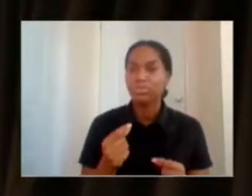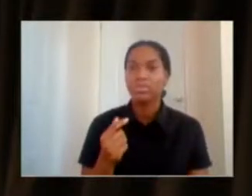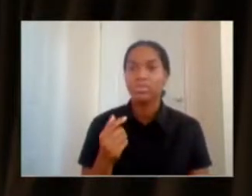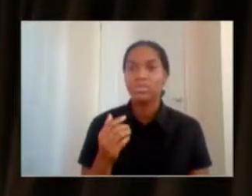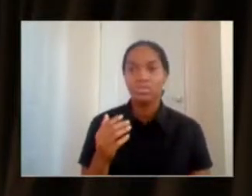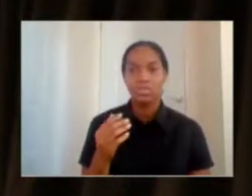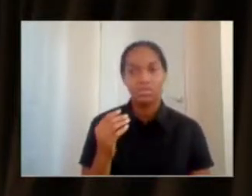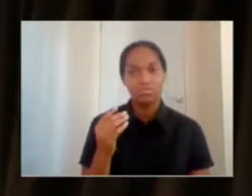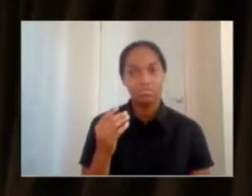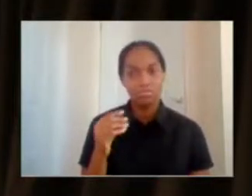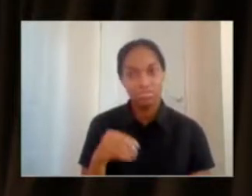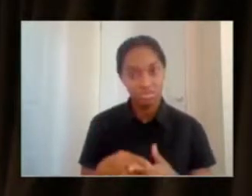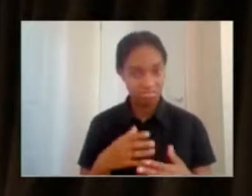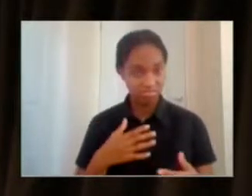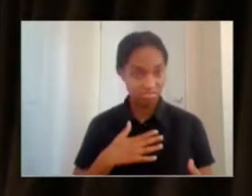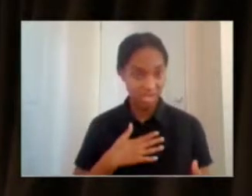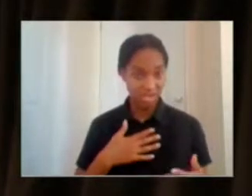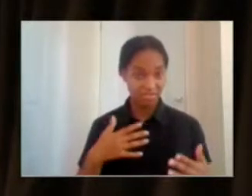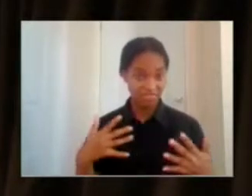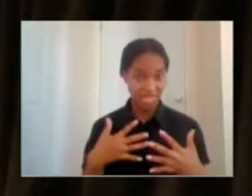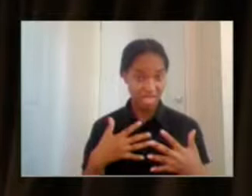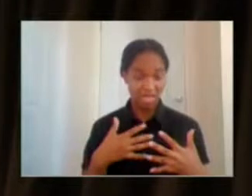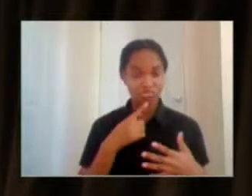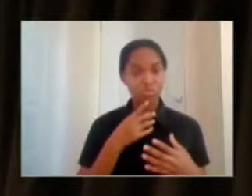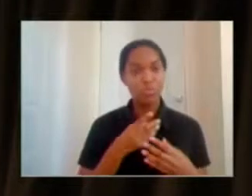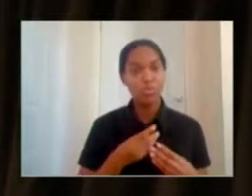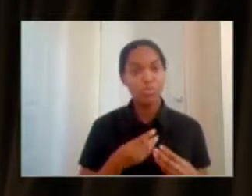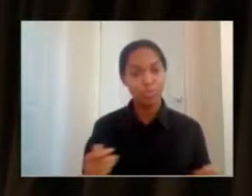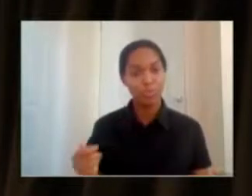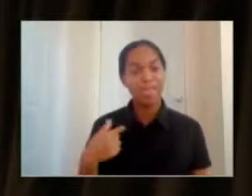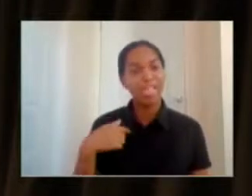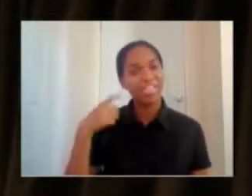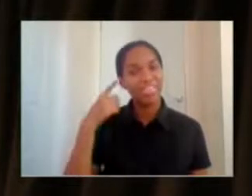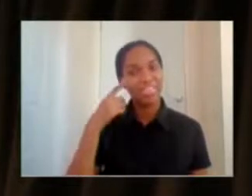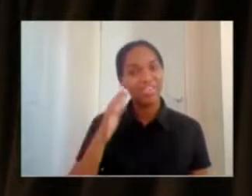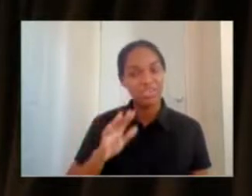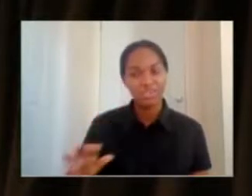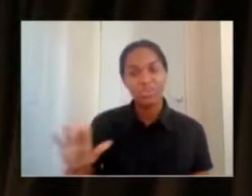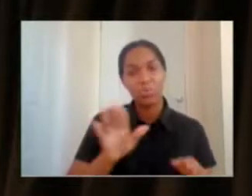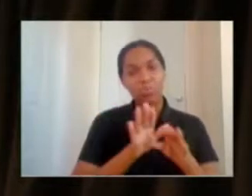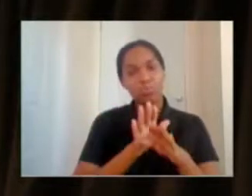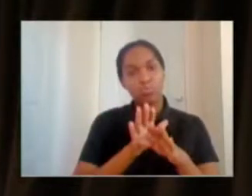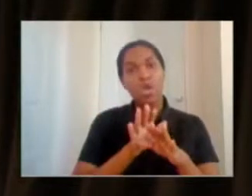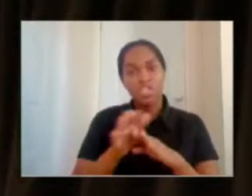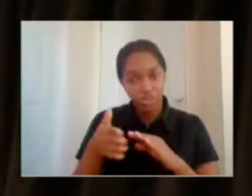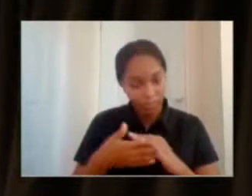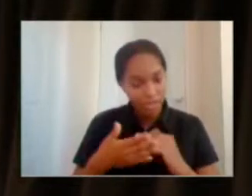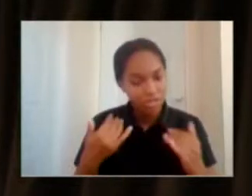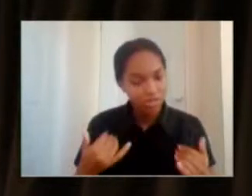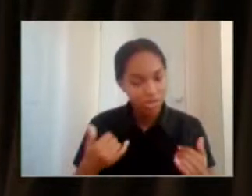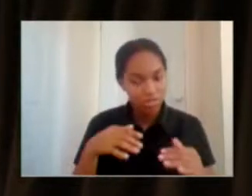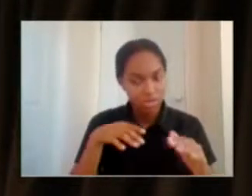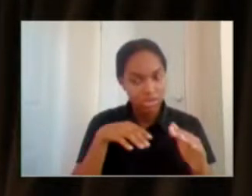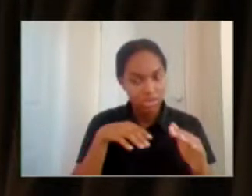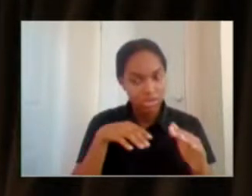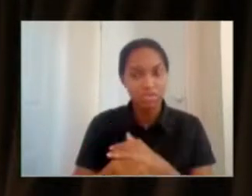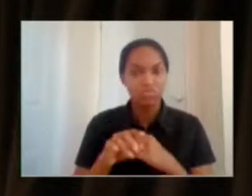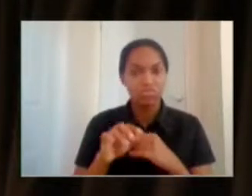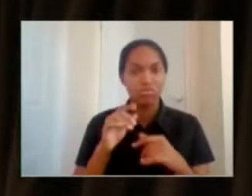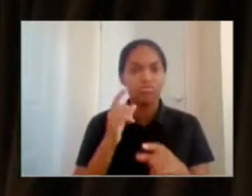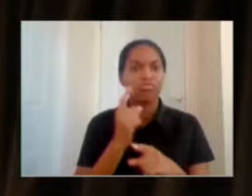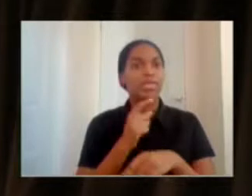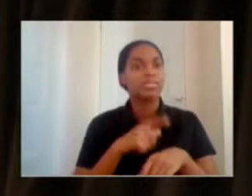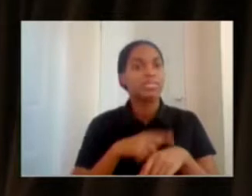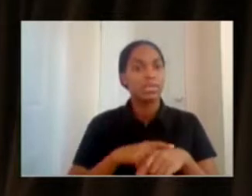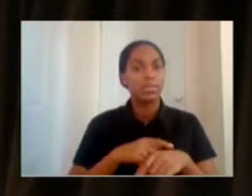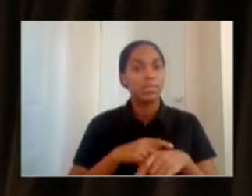fears have been taken care of. In other words, I think Jamaica is getting into this at the right time. We've worked out a